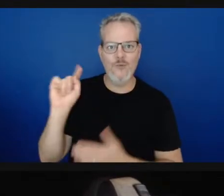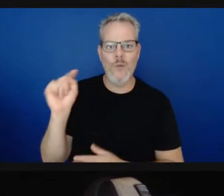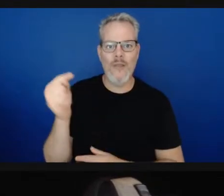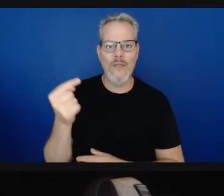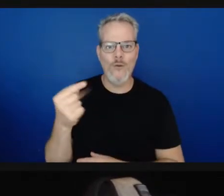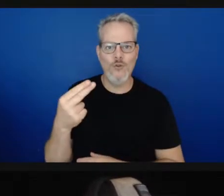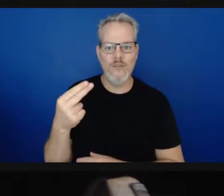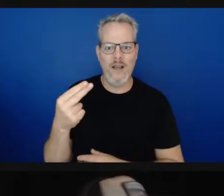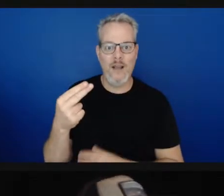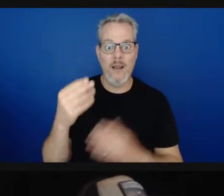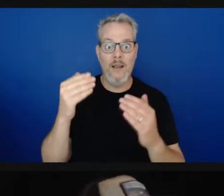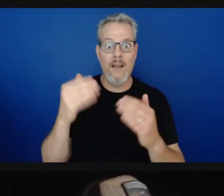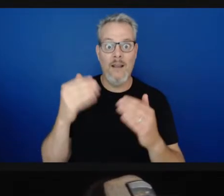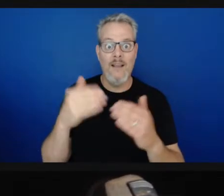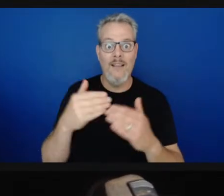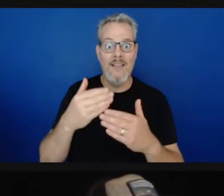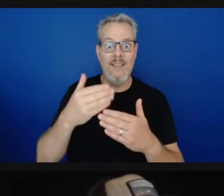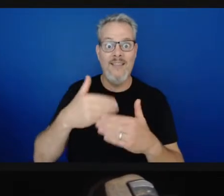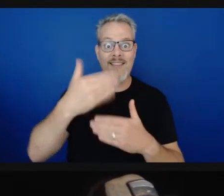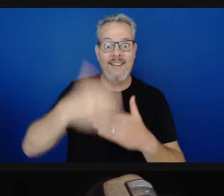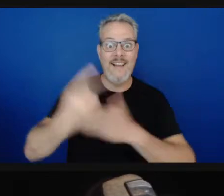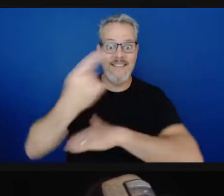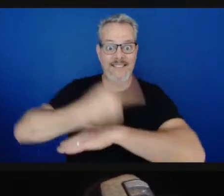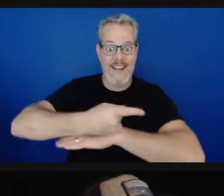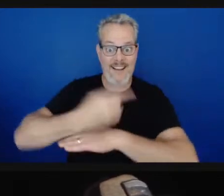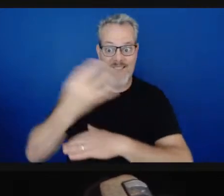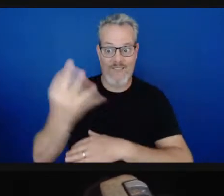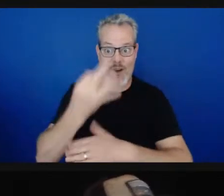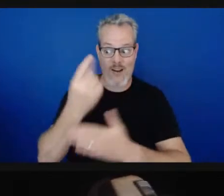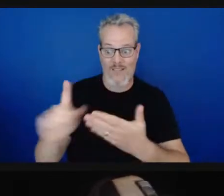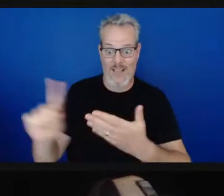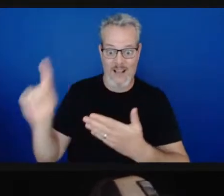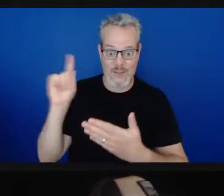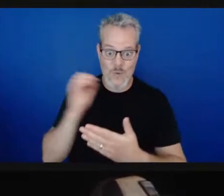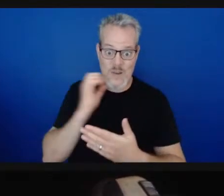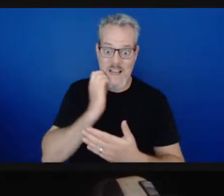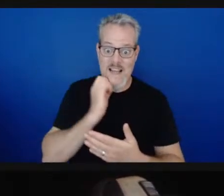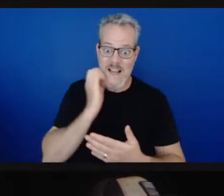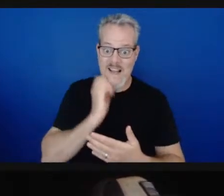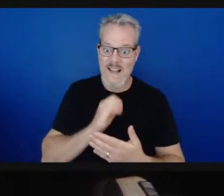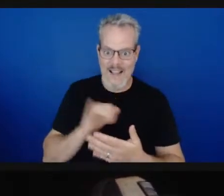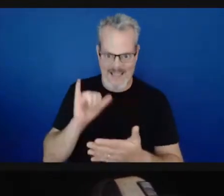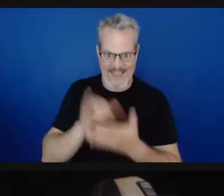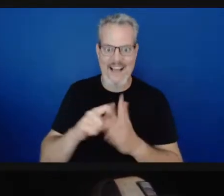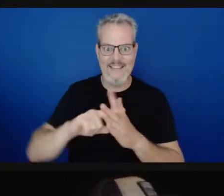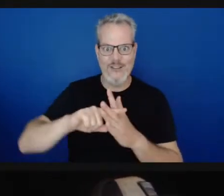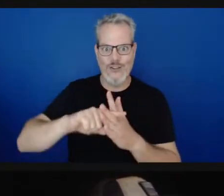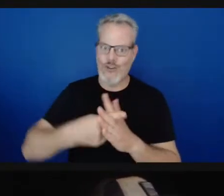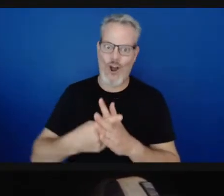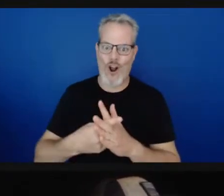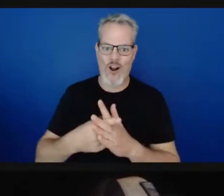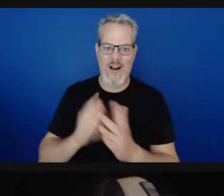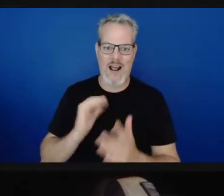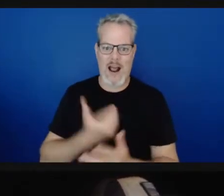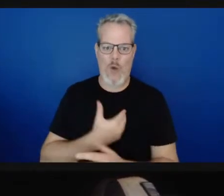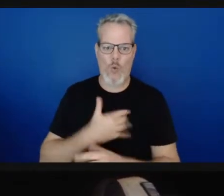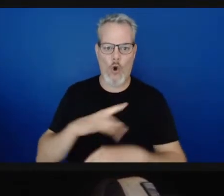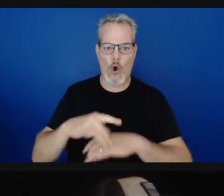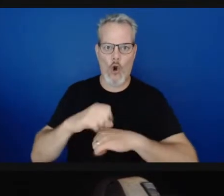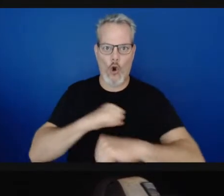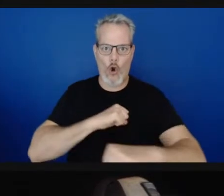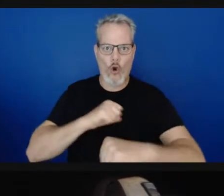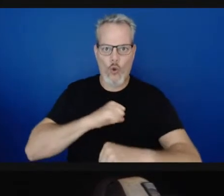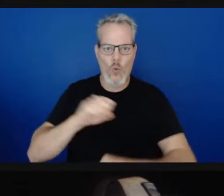the following day, last week, Friday, is the beginning of this earthquake swarm. So then note